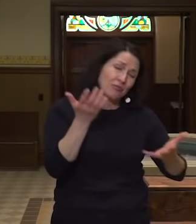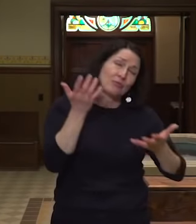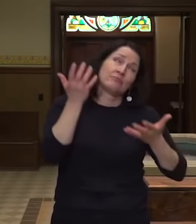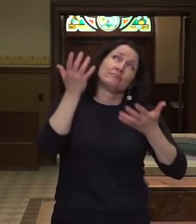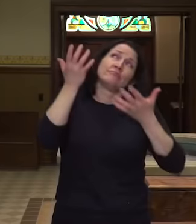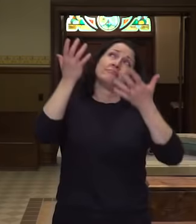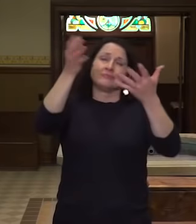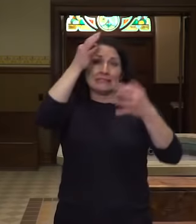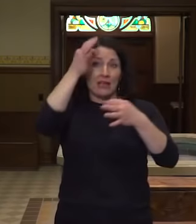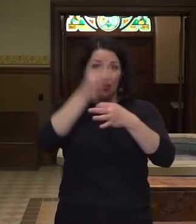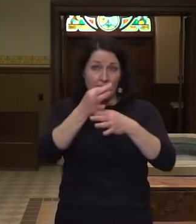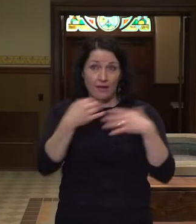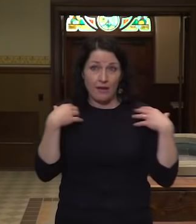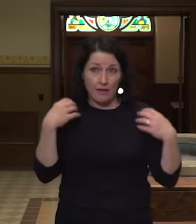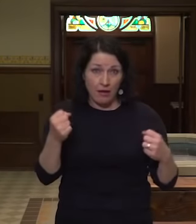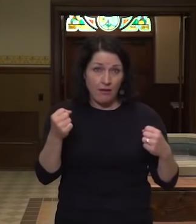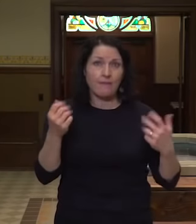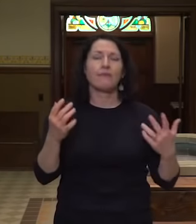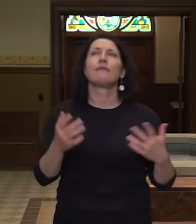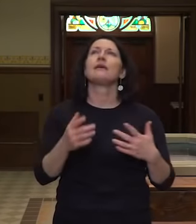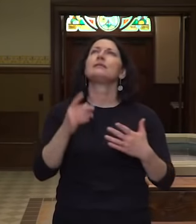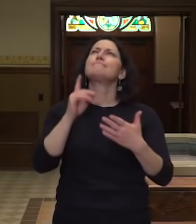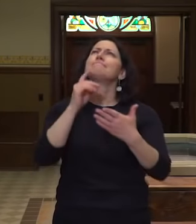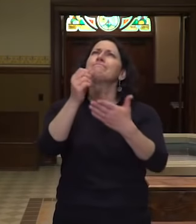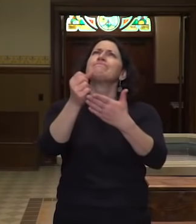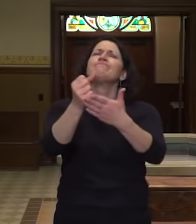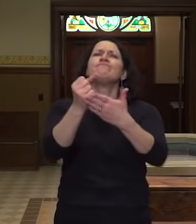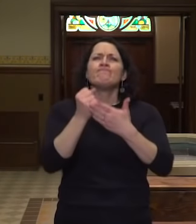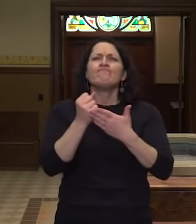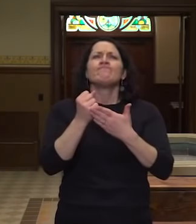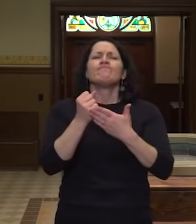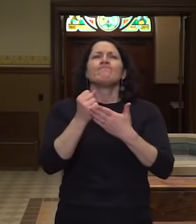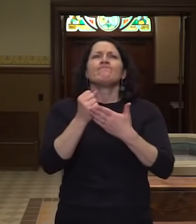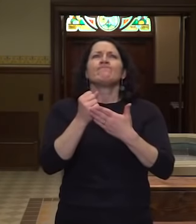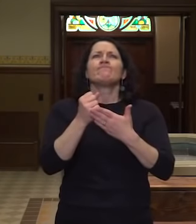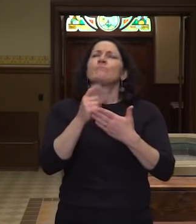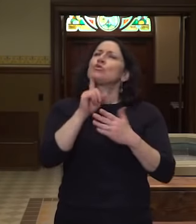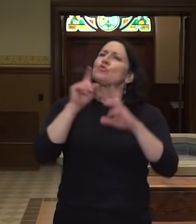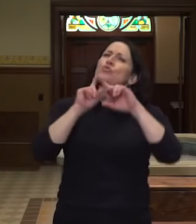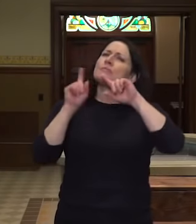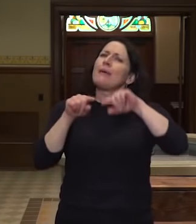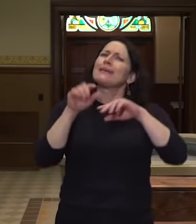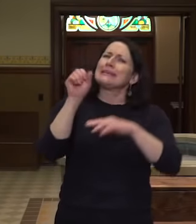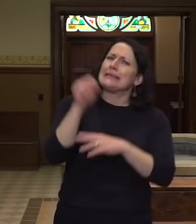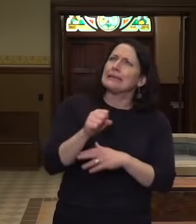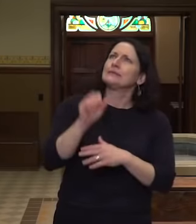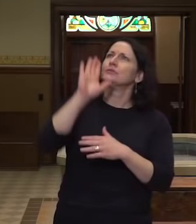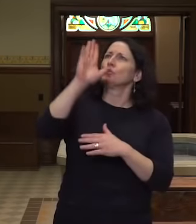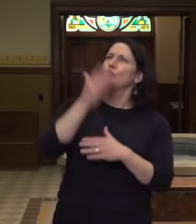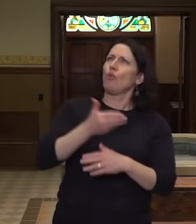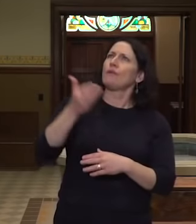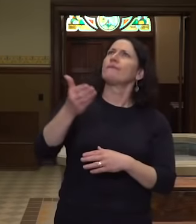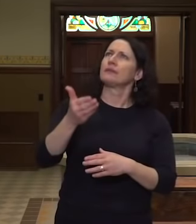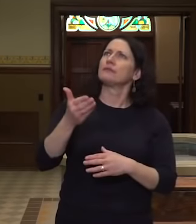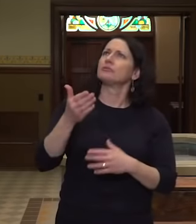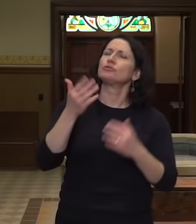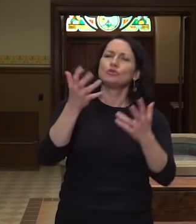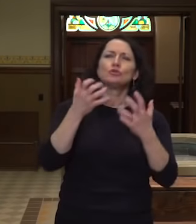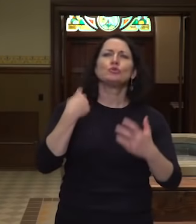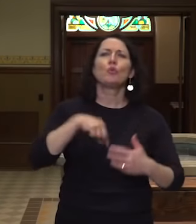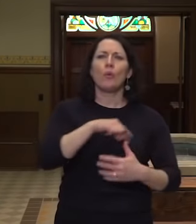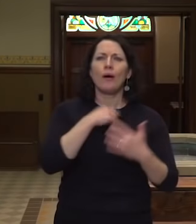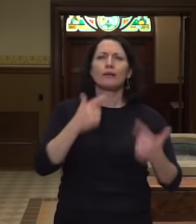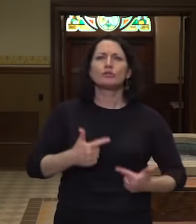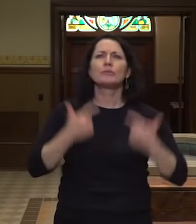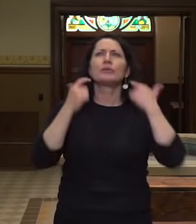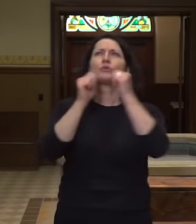confidence. Continue to help us to say yes to the invitation you have for us to be dwelling with